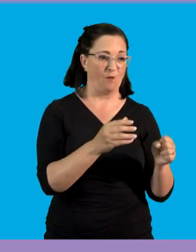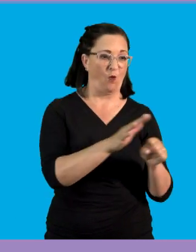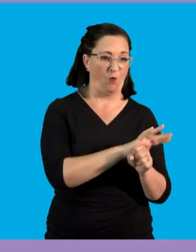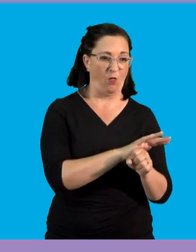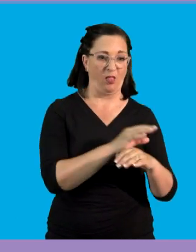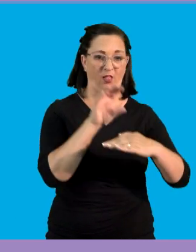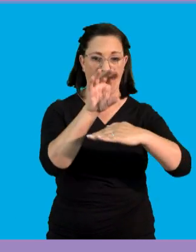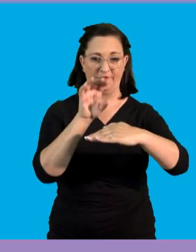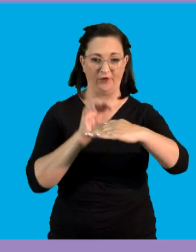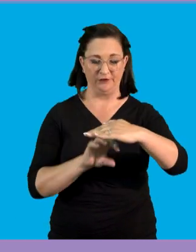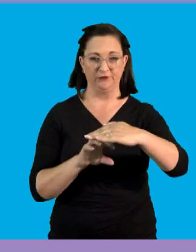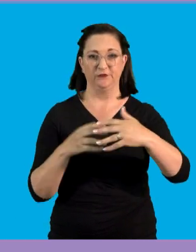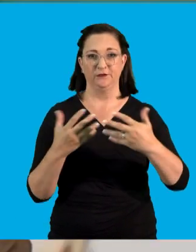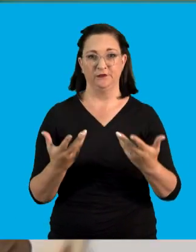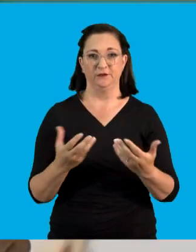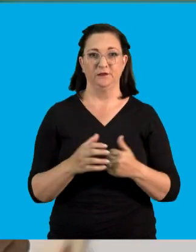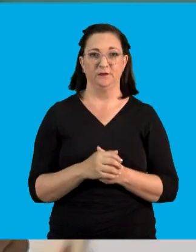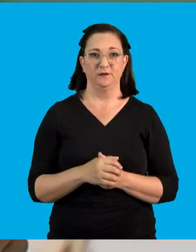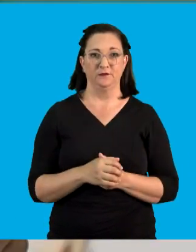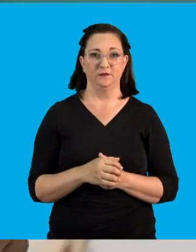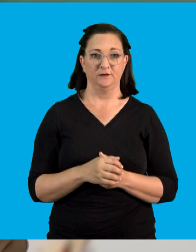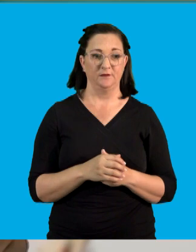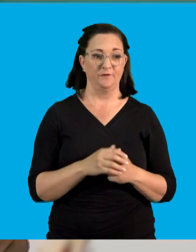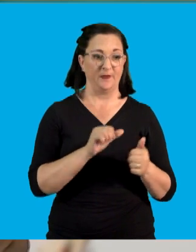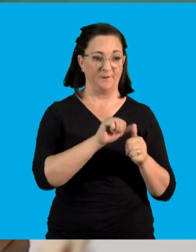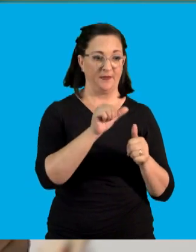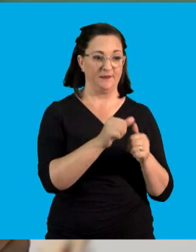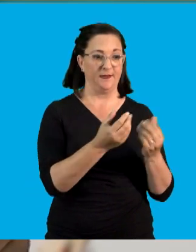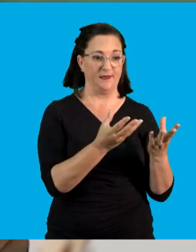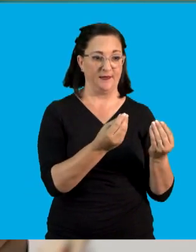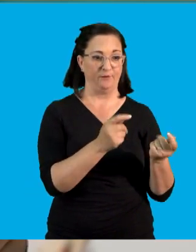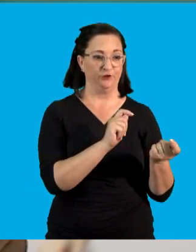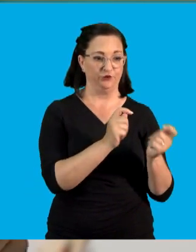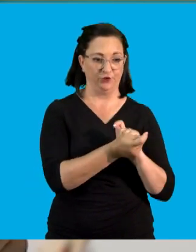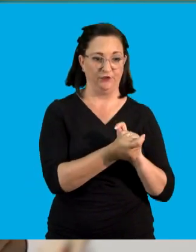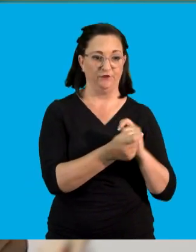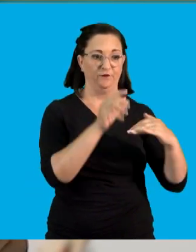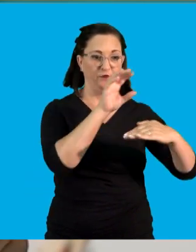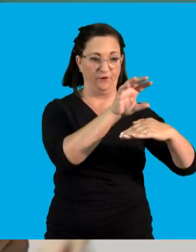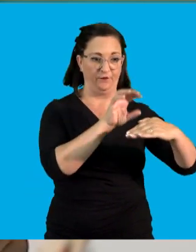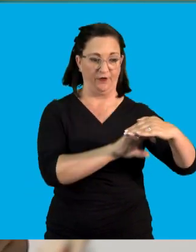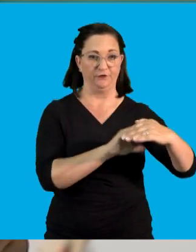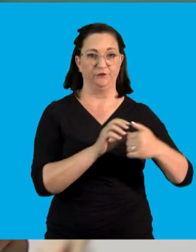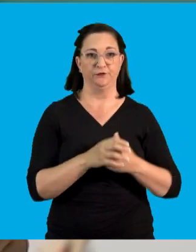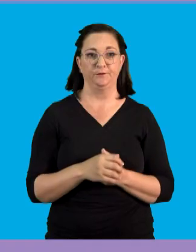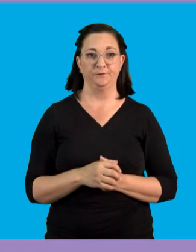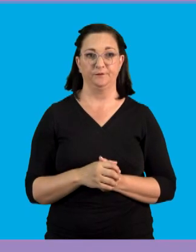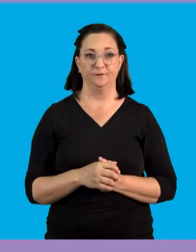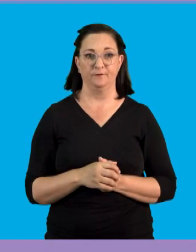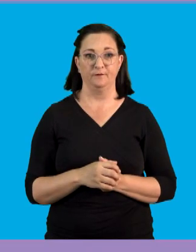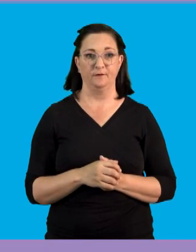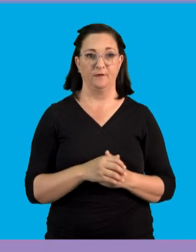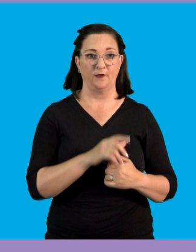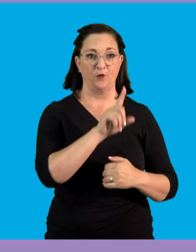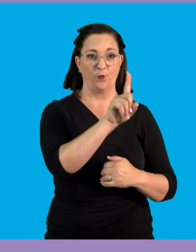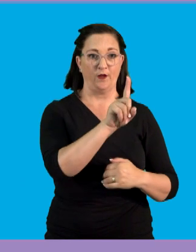number and a common fraction. So what do? It is easier to change all numbers into fractions. And we are going to do